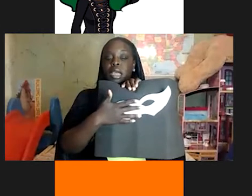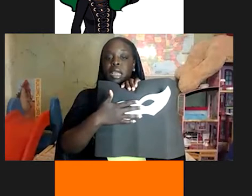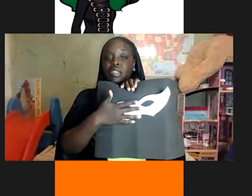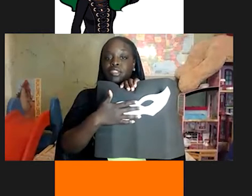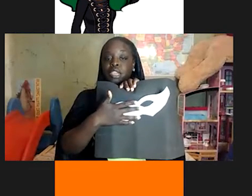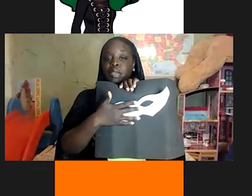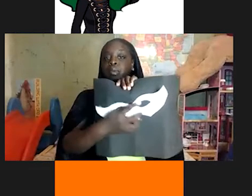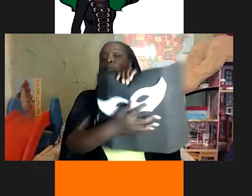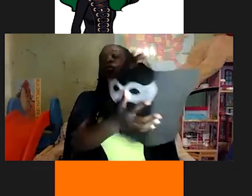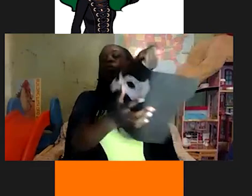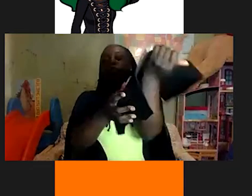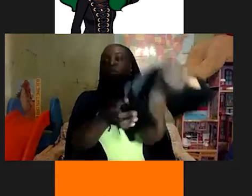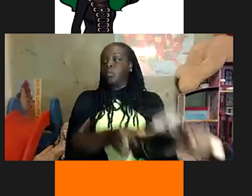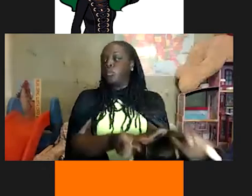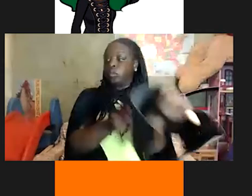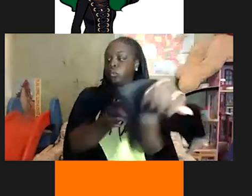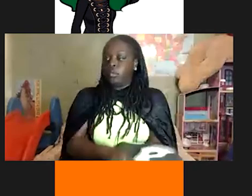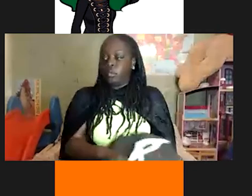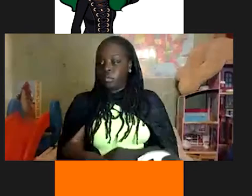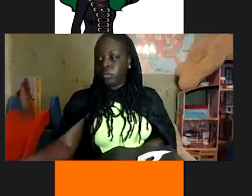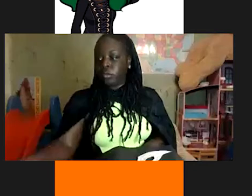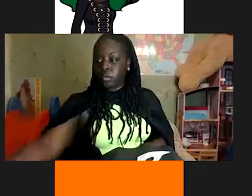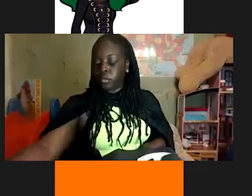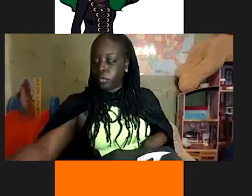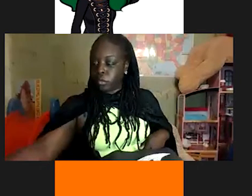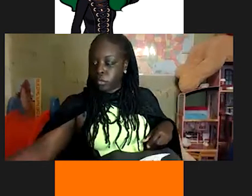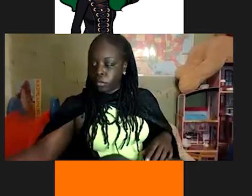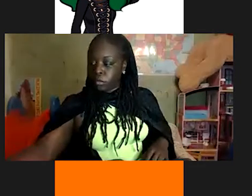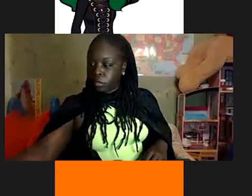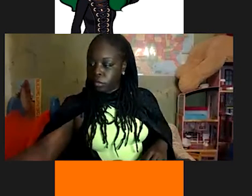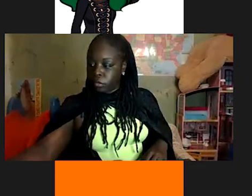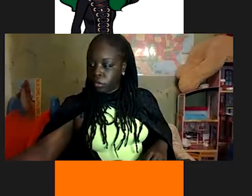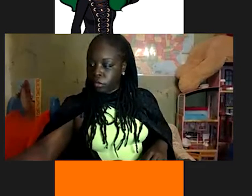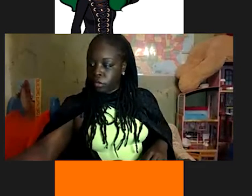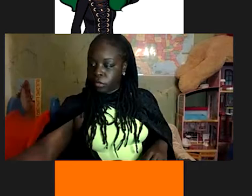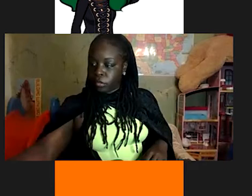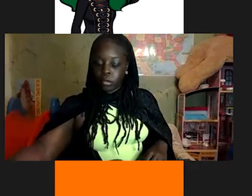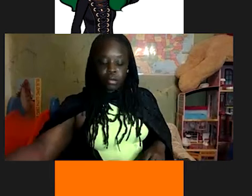to cut out this shape. A message has been received.